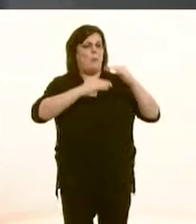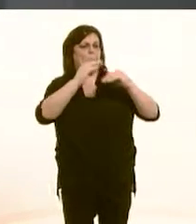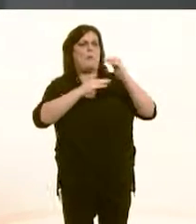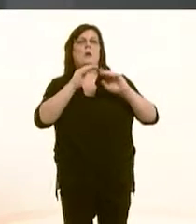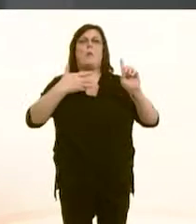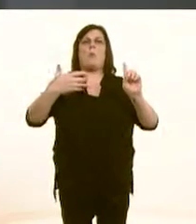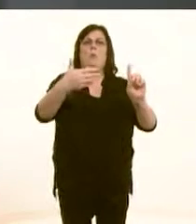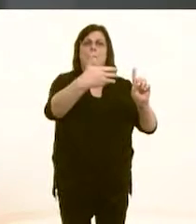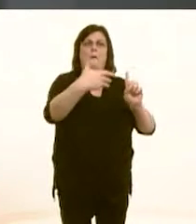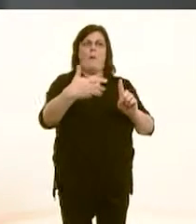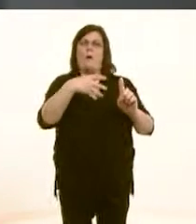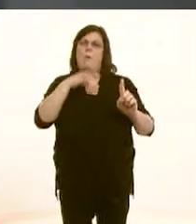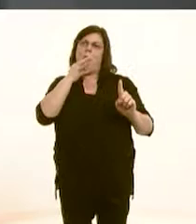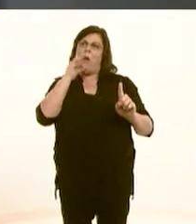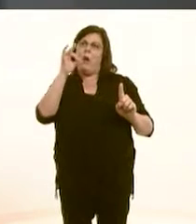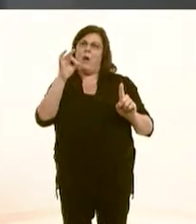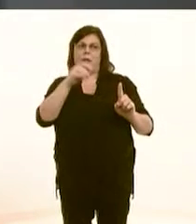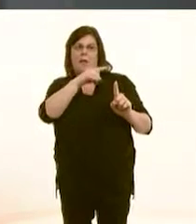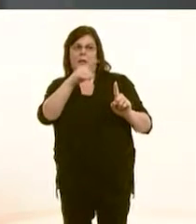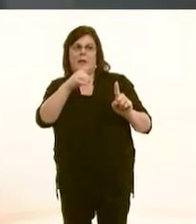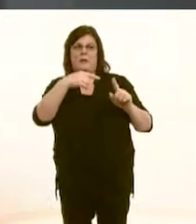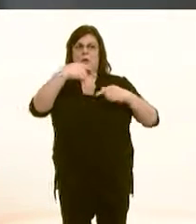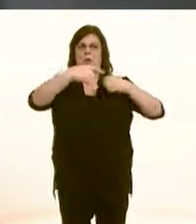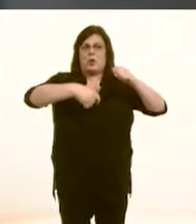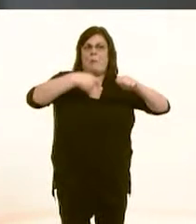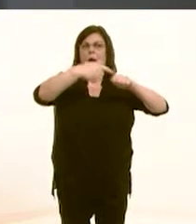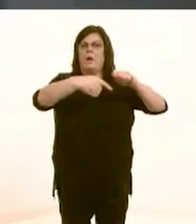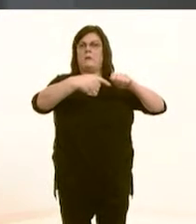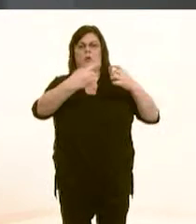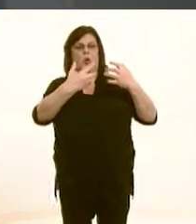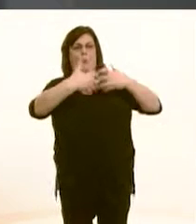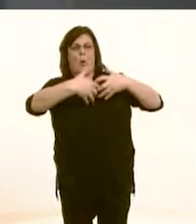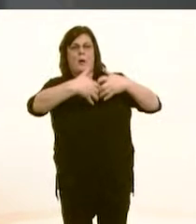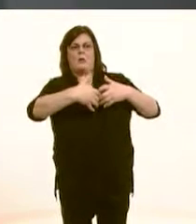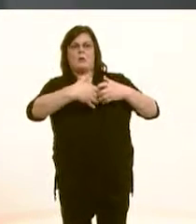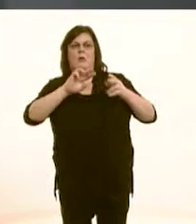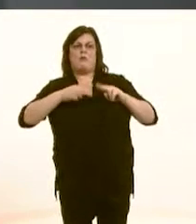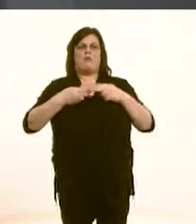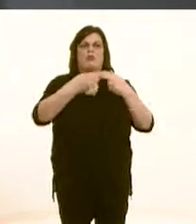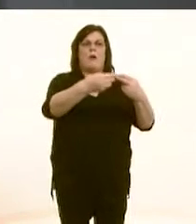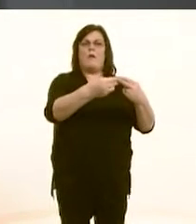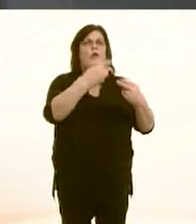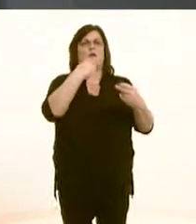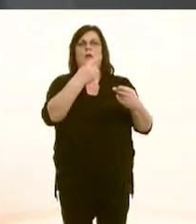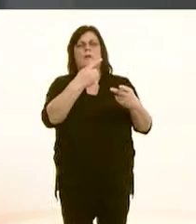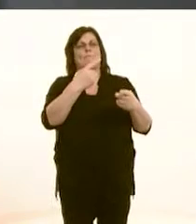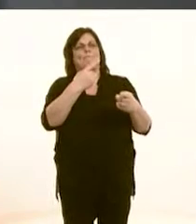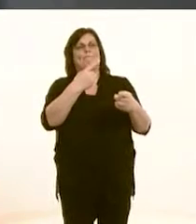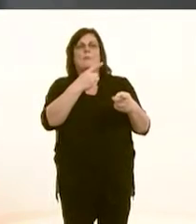to ensure that the movement of these turbine components are not allowed to take place during peak times